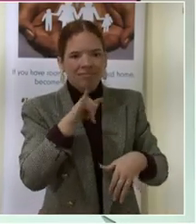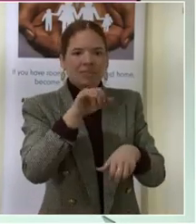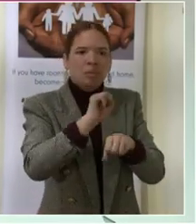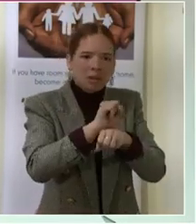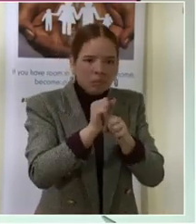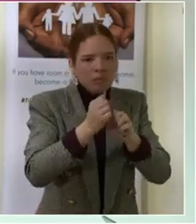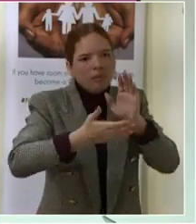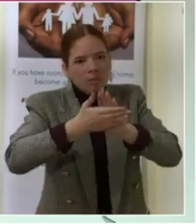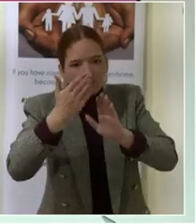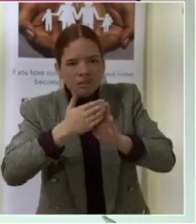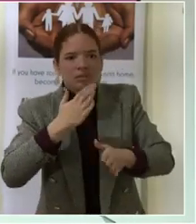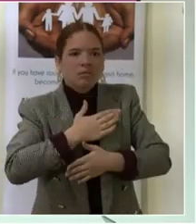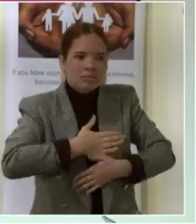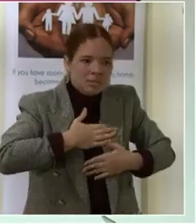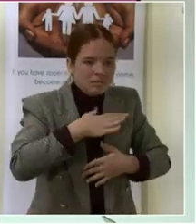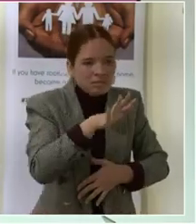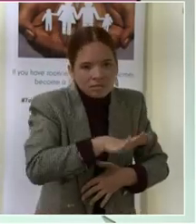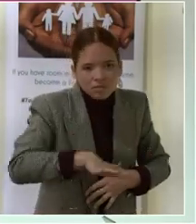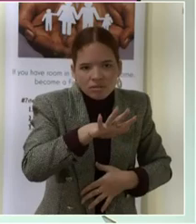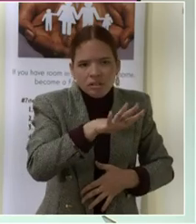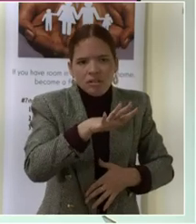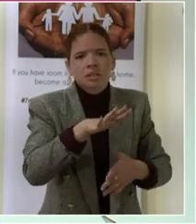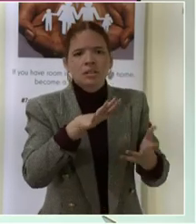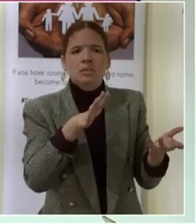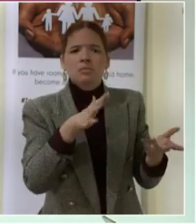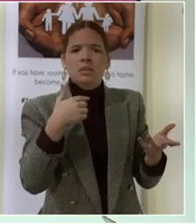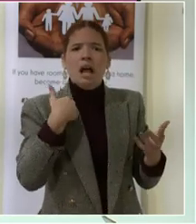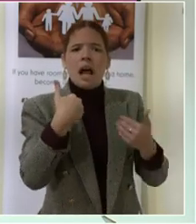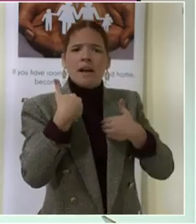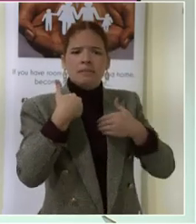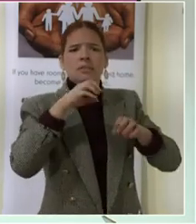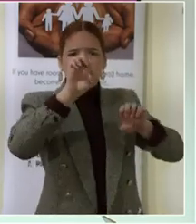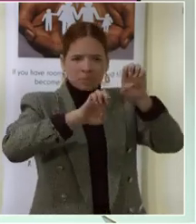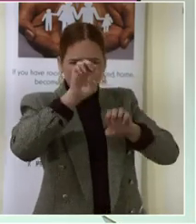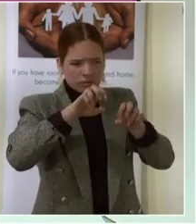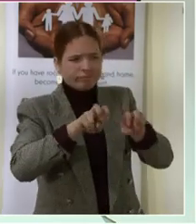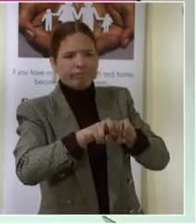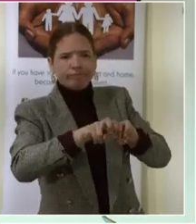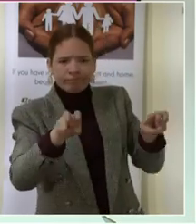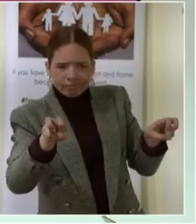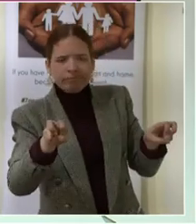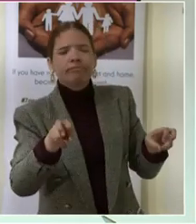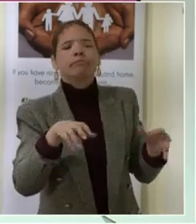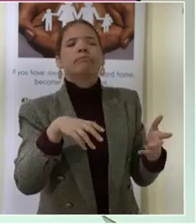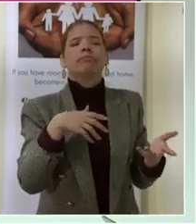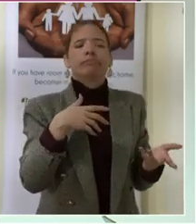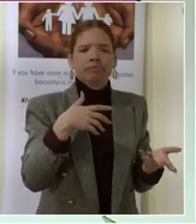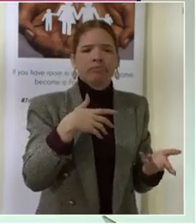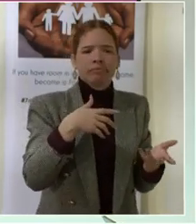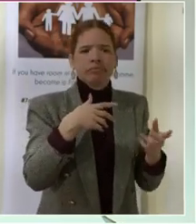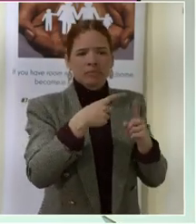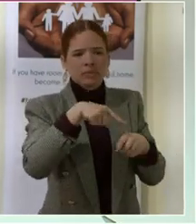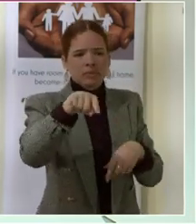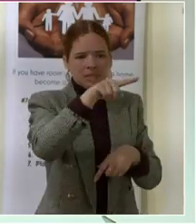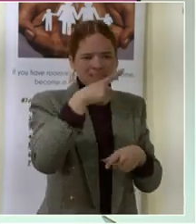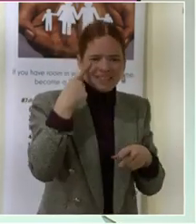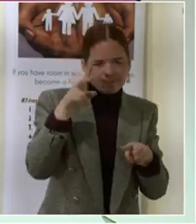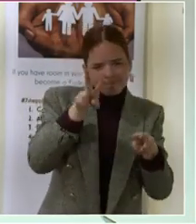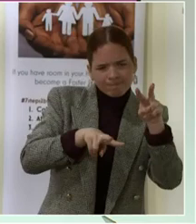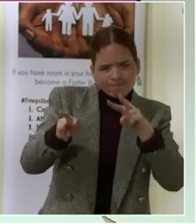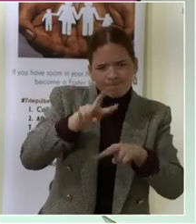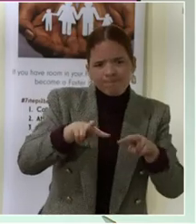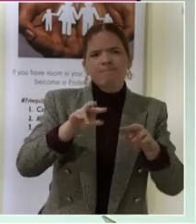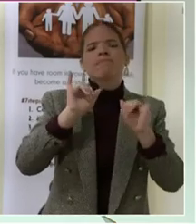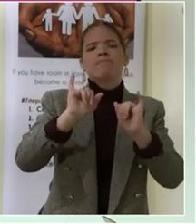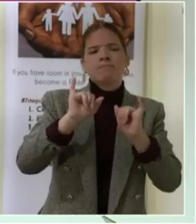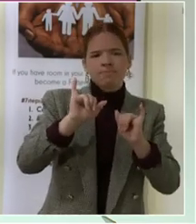have an evaluation panel comprised of stakeholders from the community that will help us to evaluate the grants. And